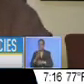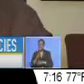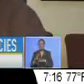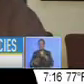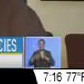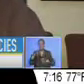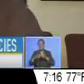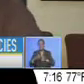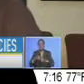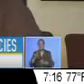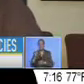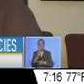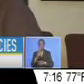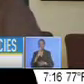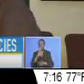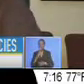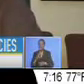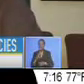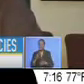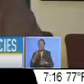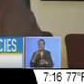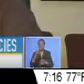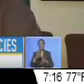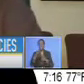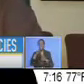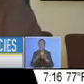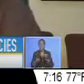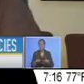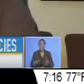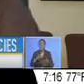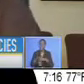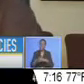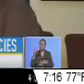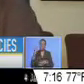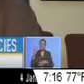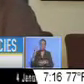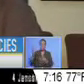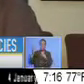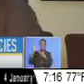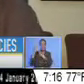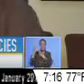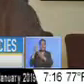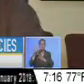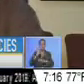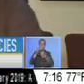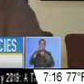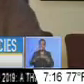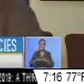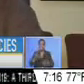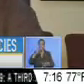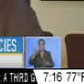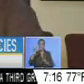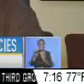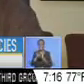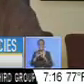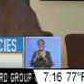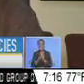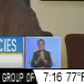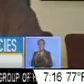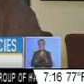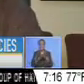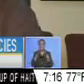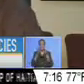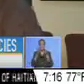in the past. And incidentally speaking, the Bahamas is still in a better state than many other countries, and that we still